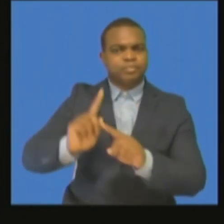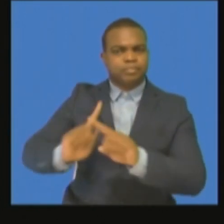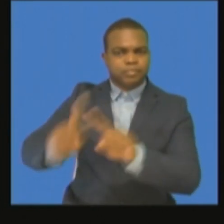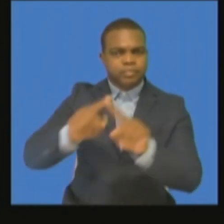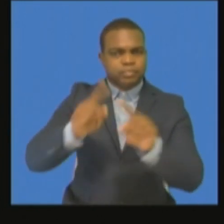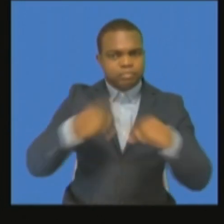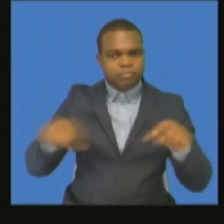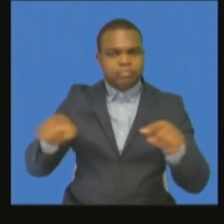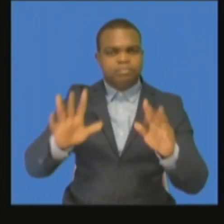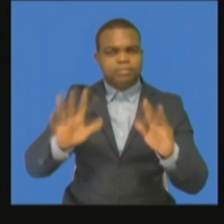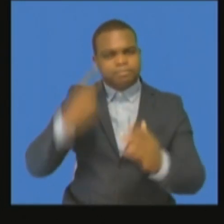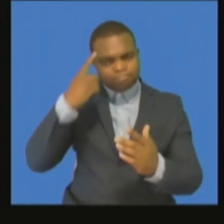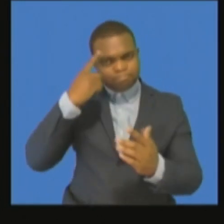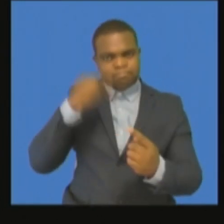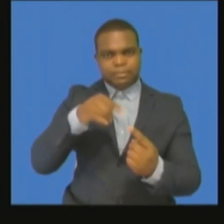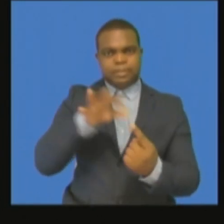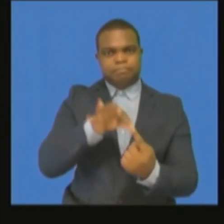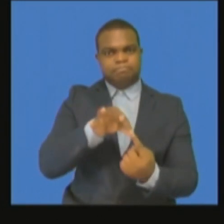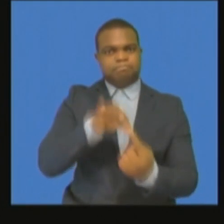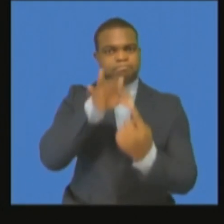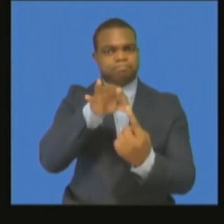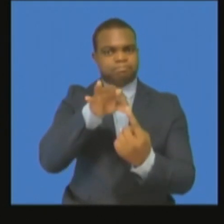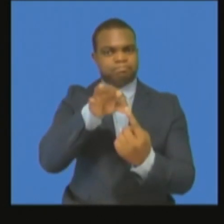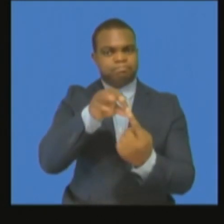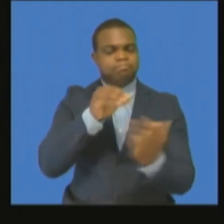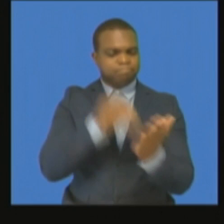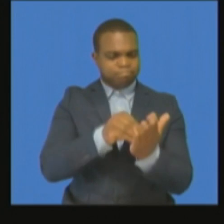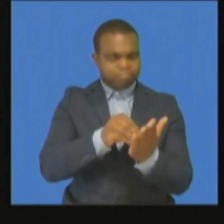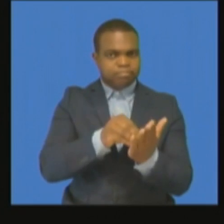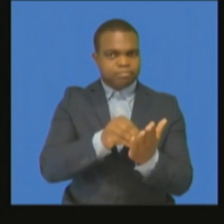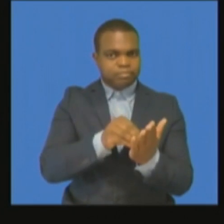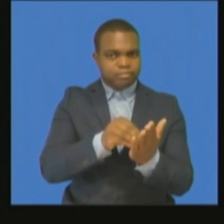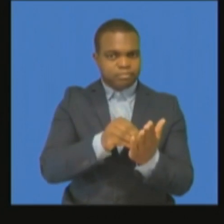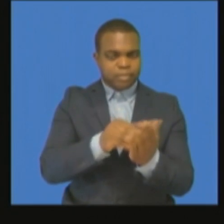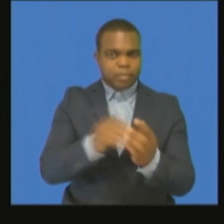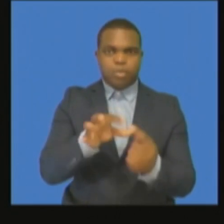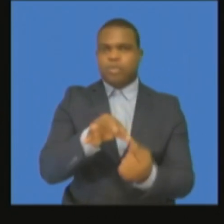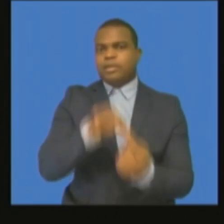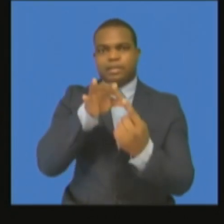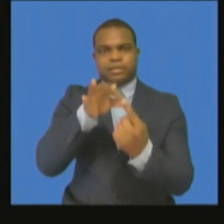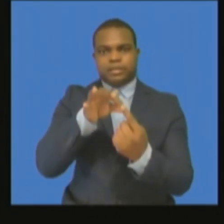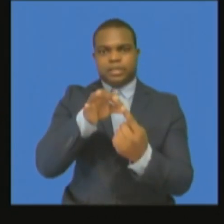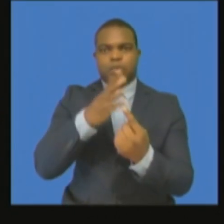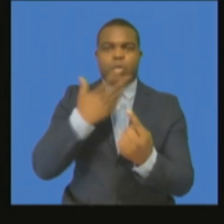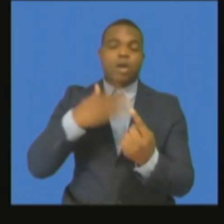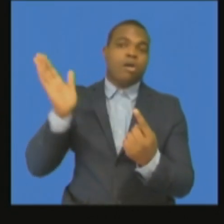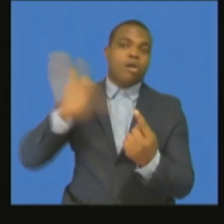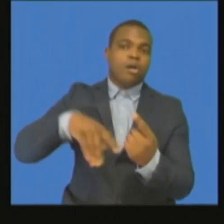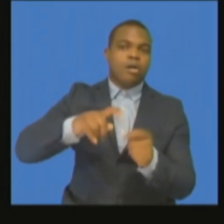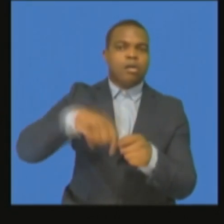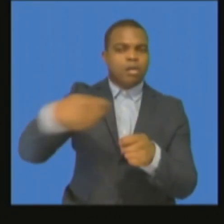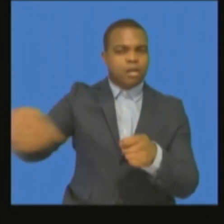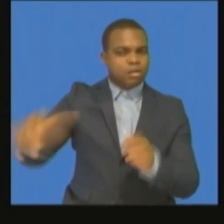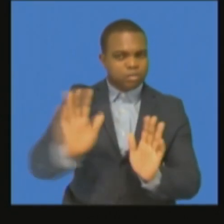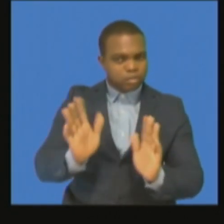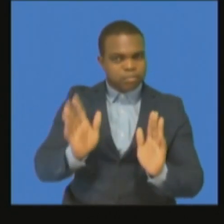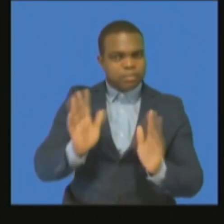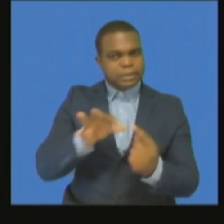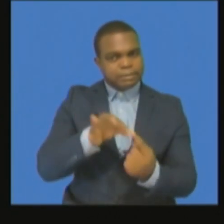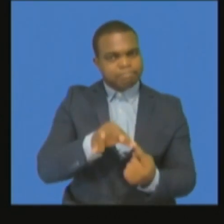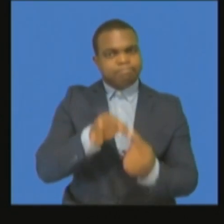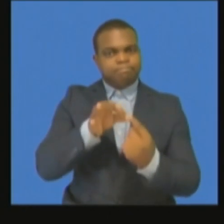And in this regard, we strongly commend the option 2 proposed by the UNSG in its